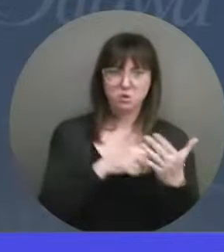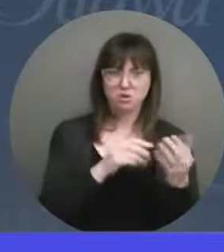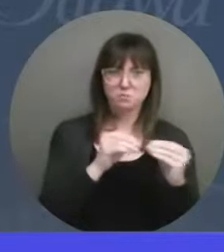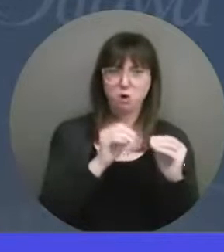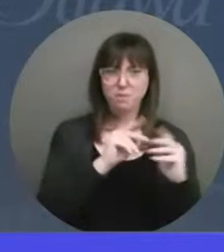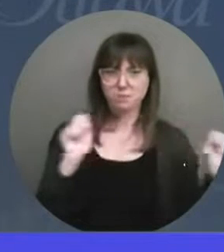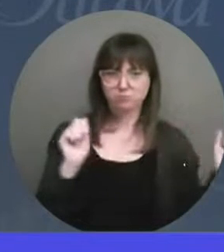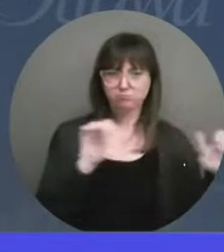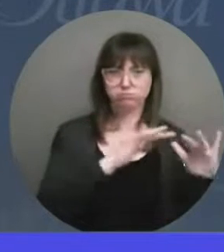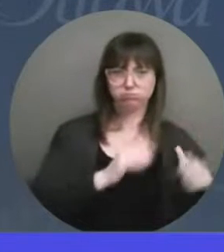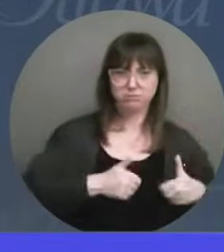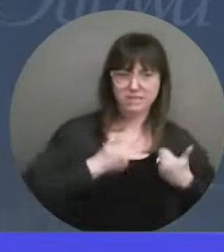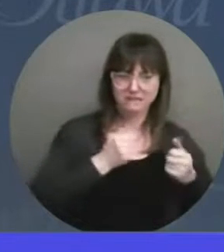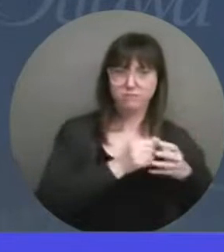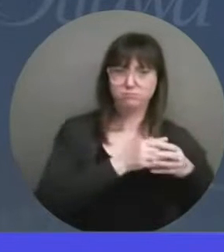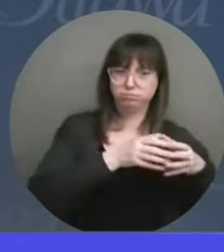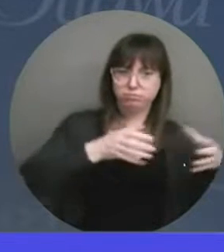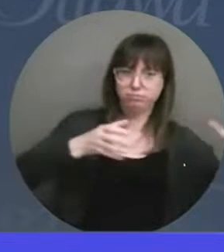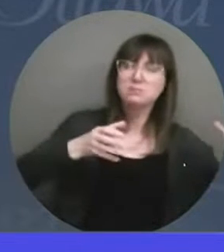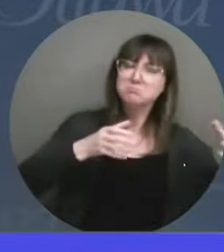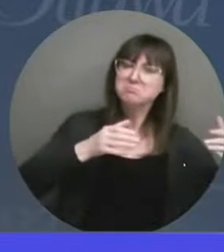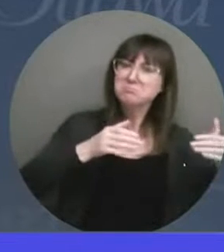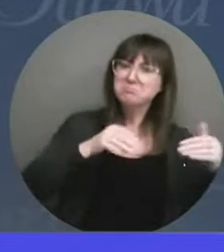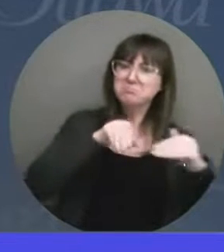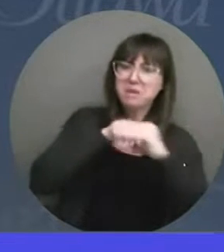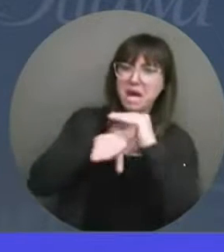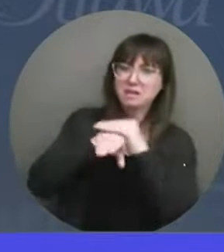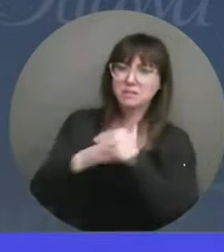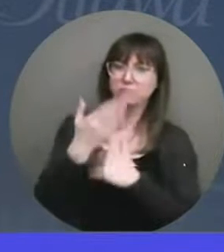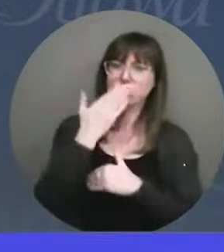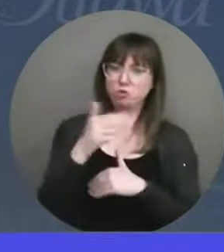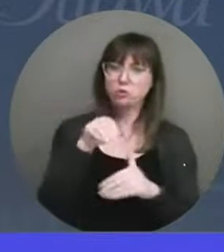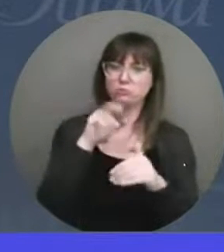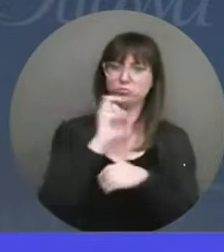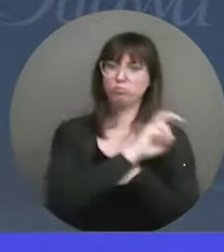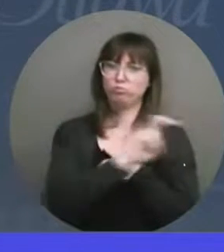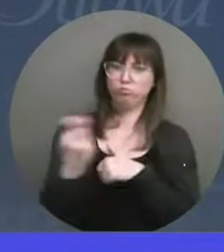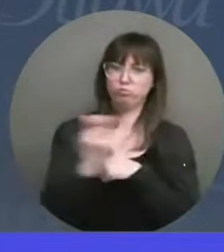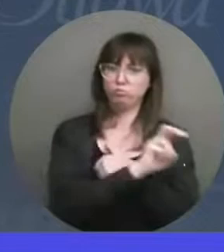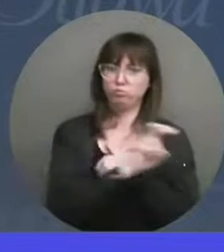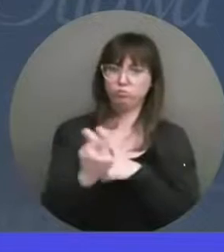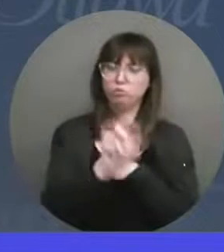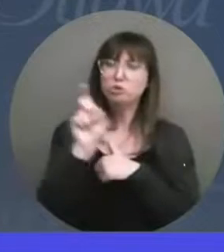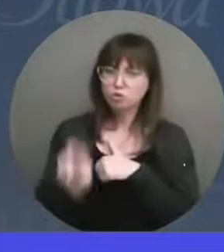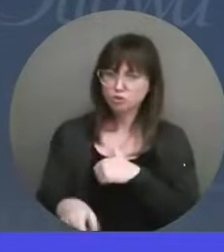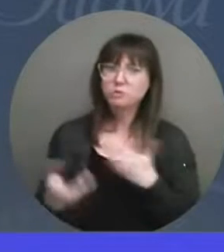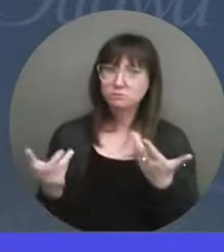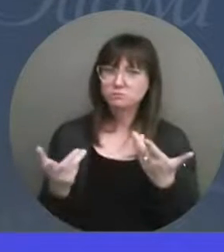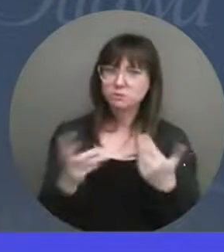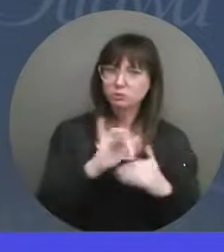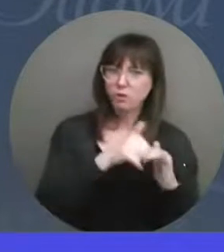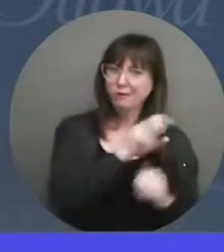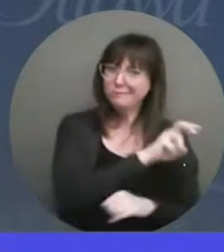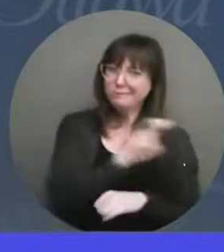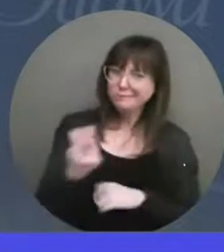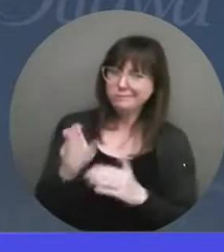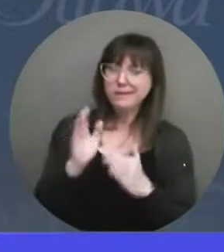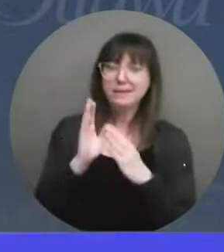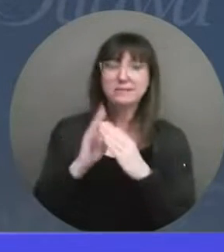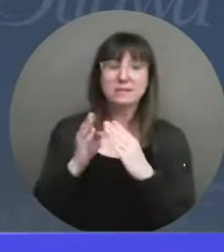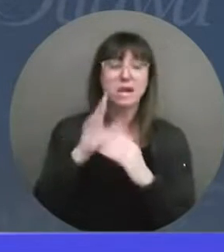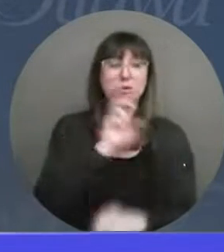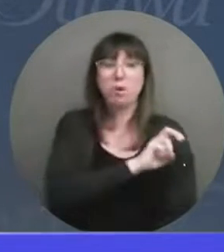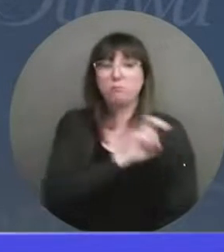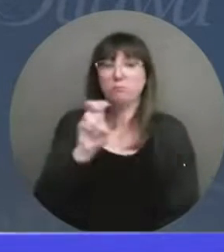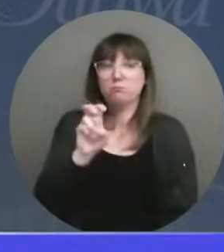deserve equal access to good transit to bring them from their community into the downtown core or farther east or farther west